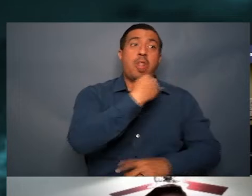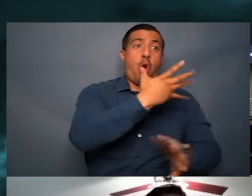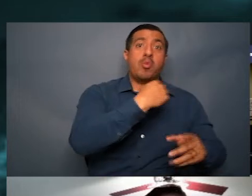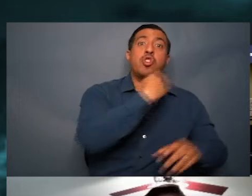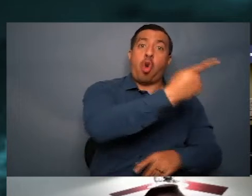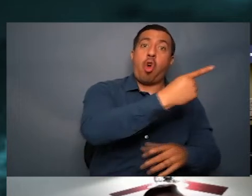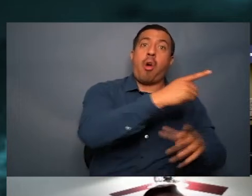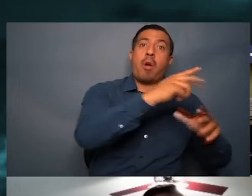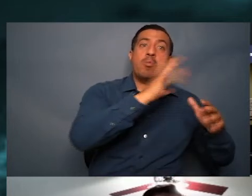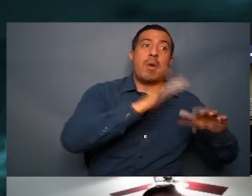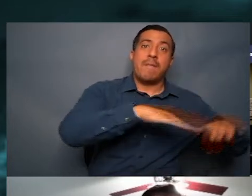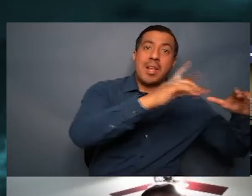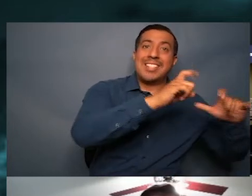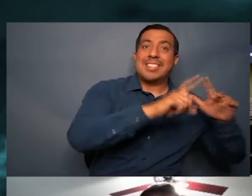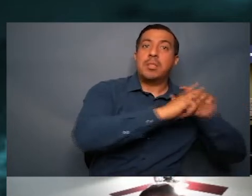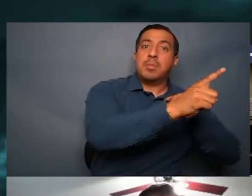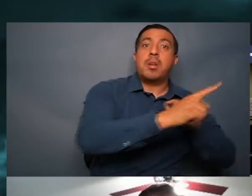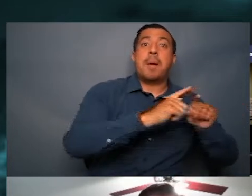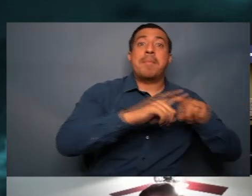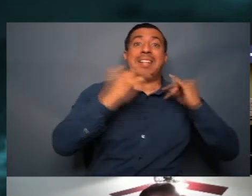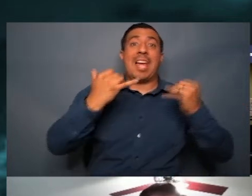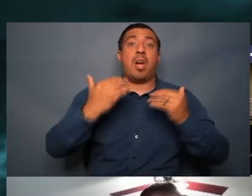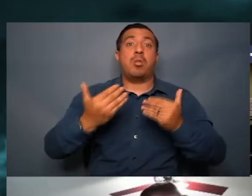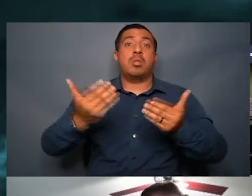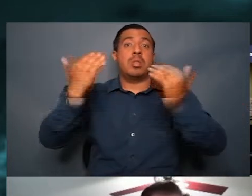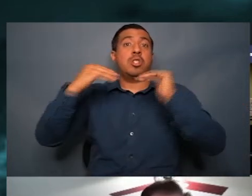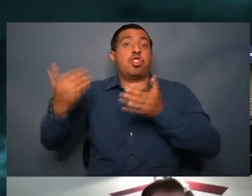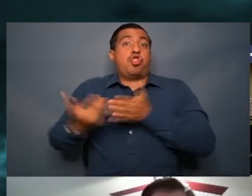going to need to do it for the next hurricane.